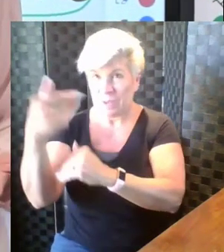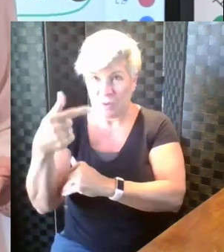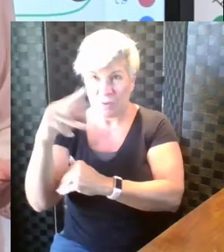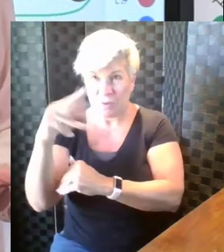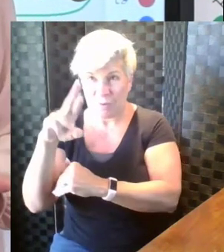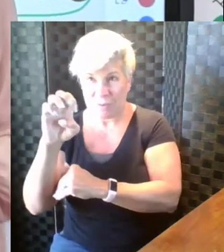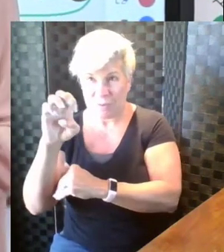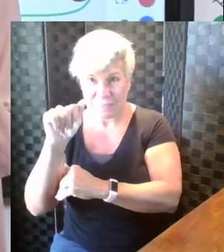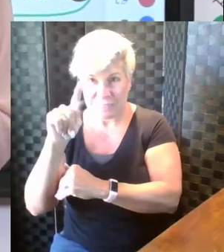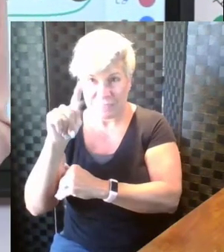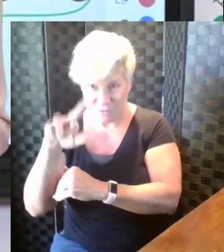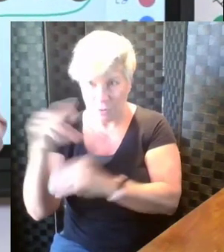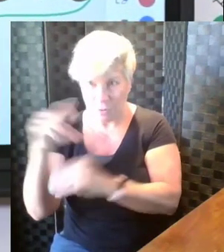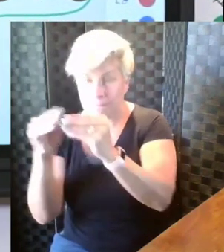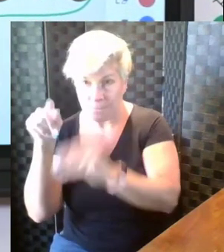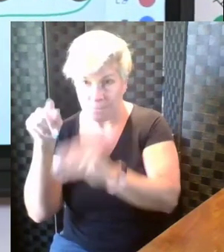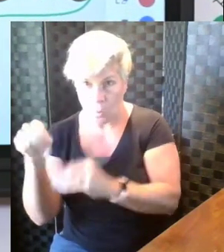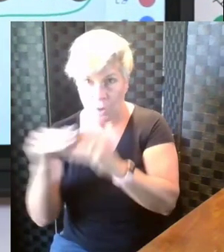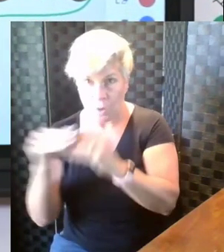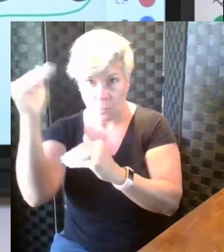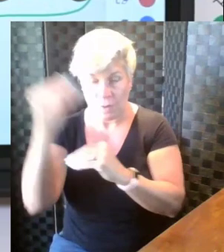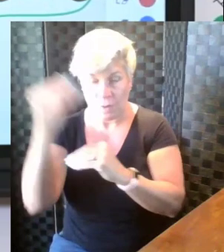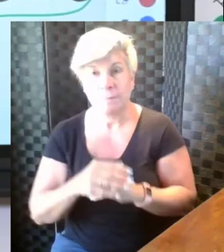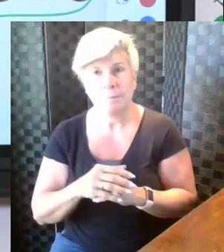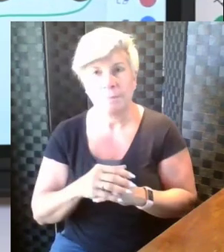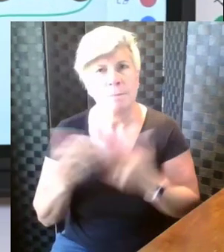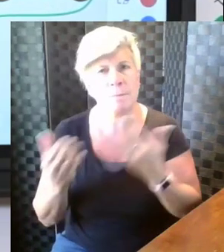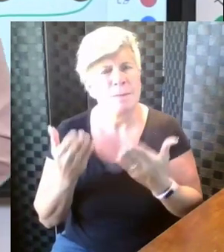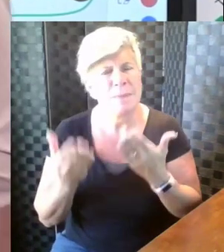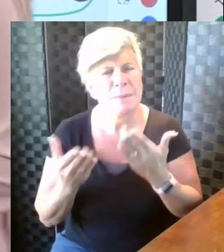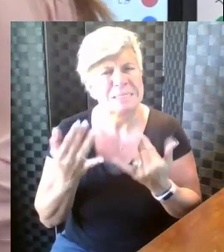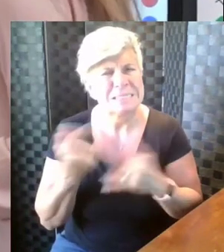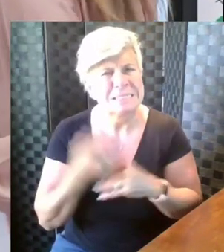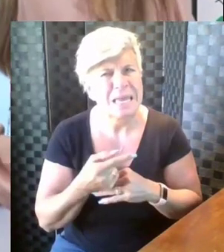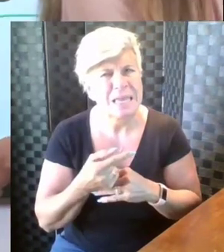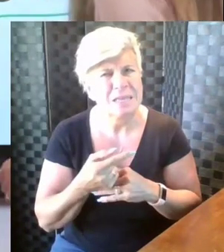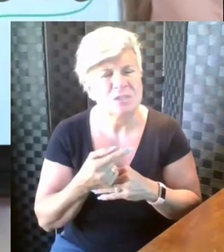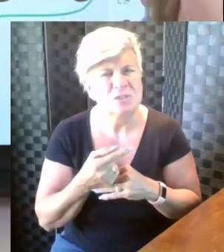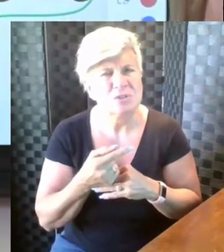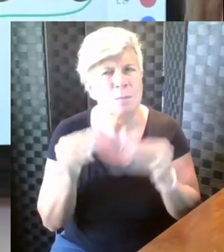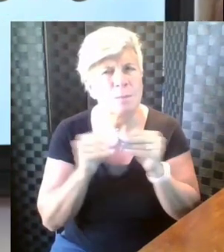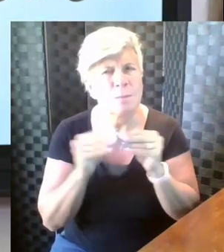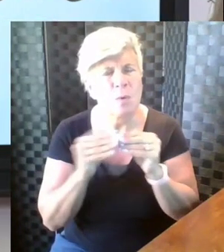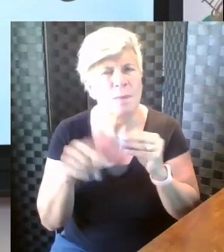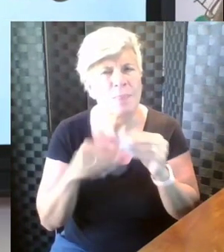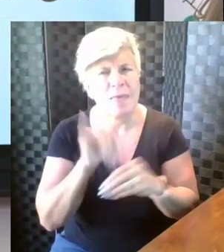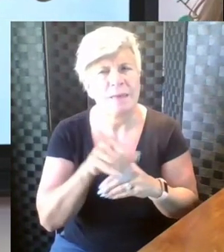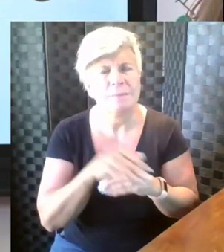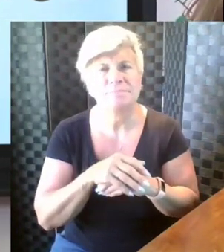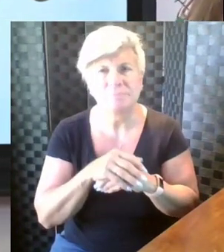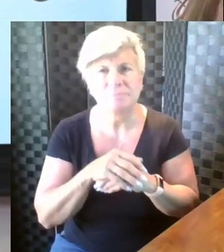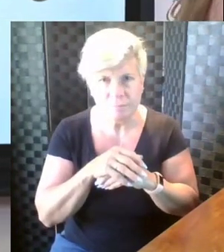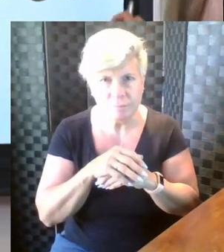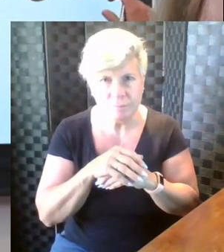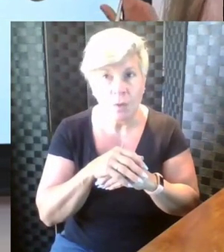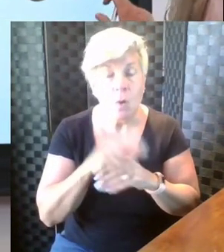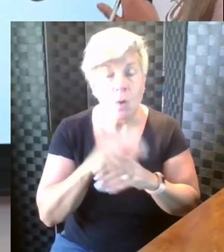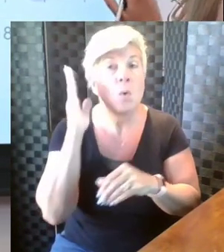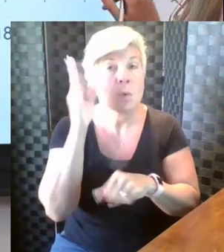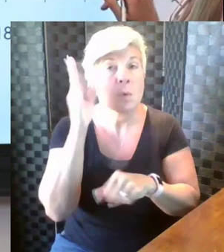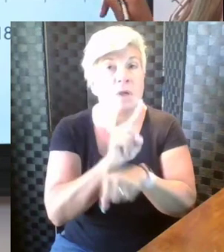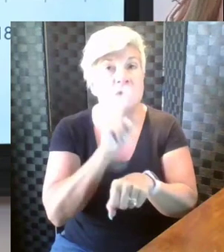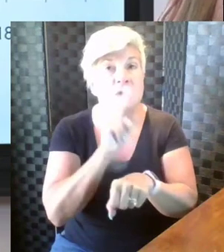more bears in it. But today we're going to maybe take it another step. So let's look here, and we're going to